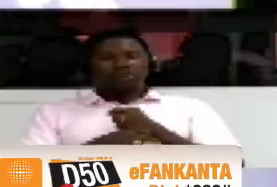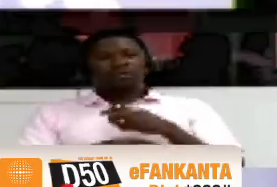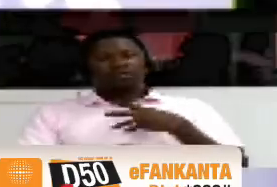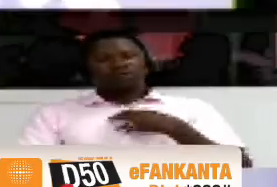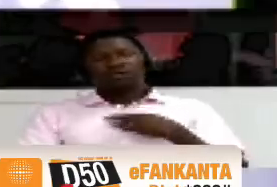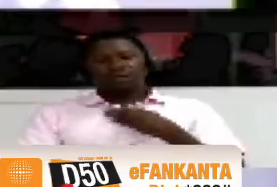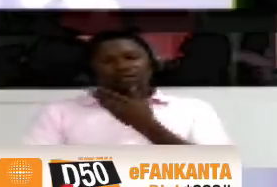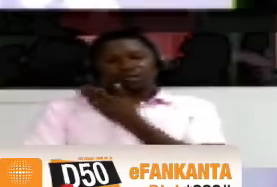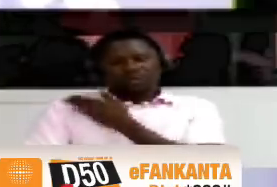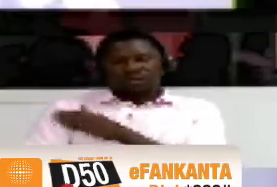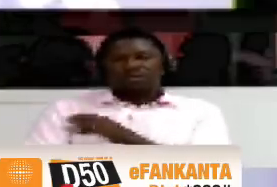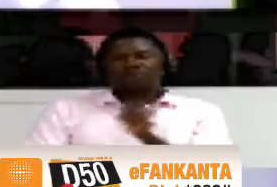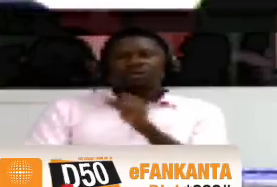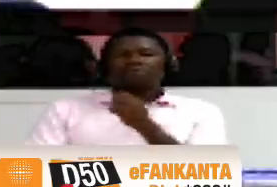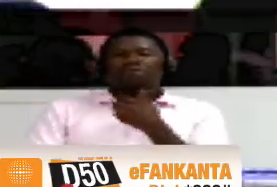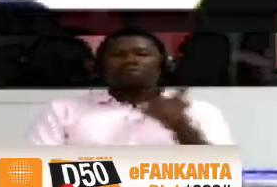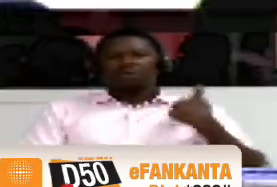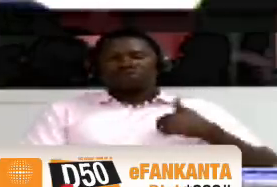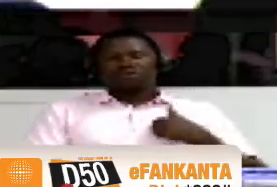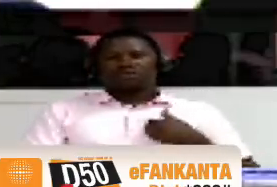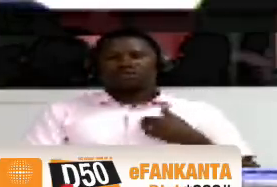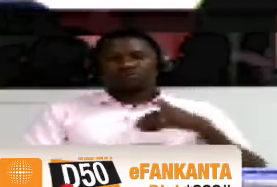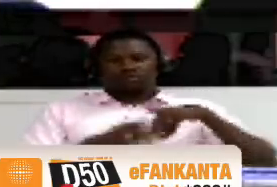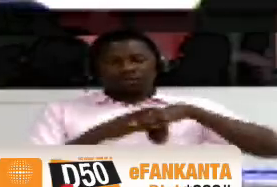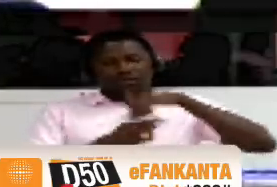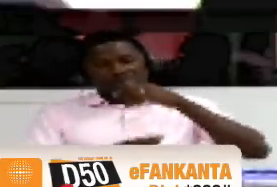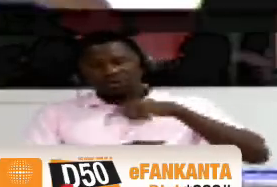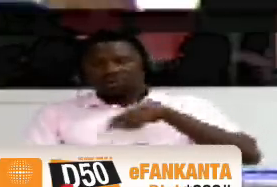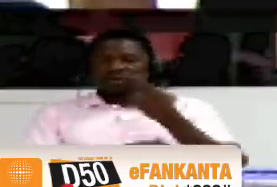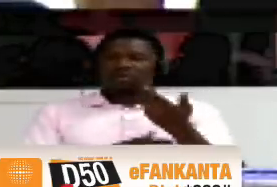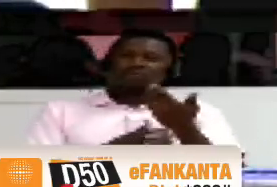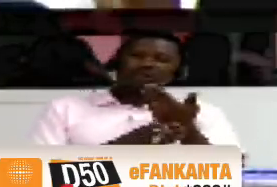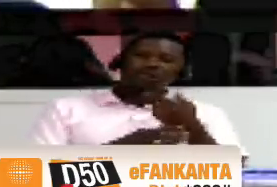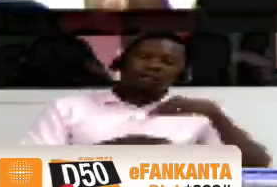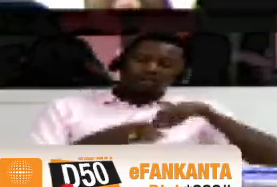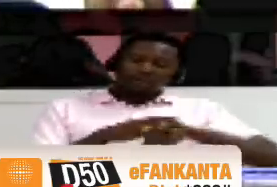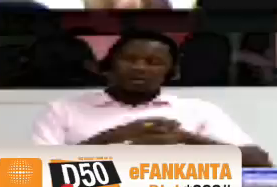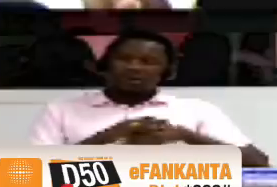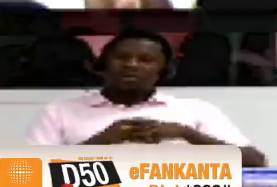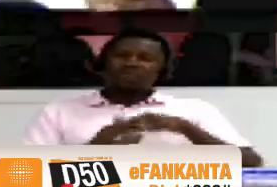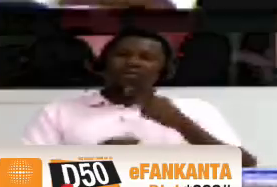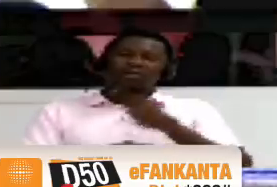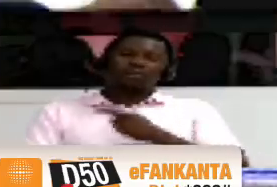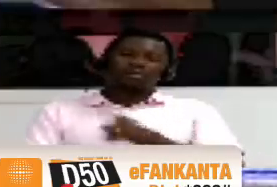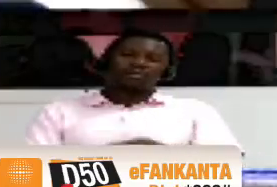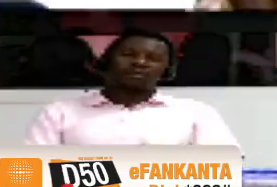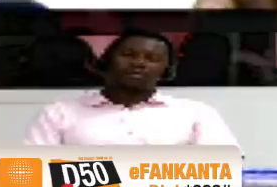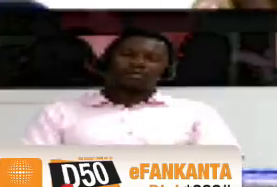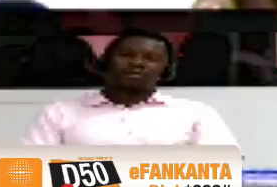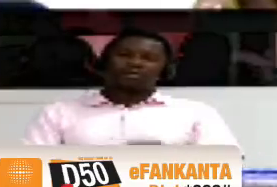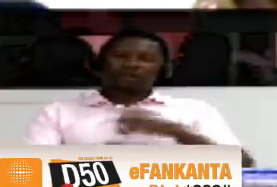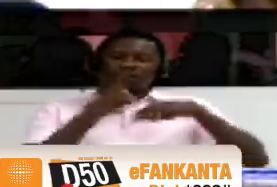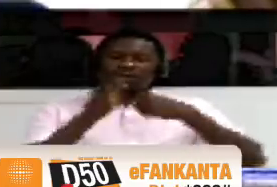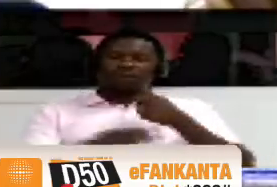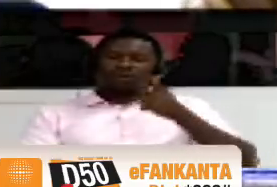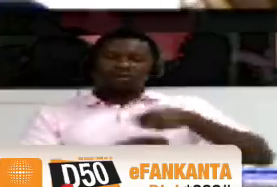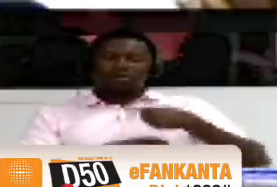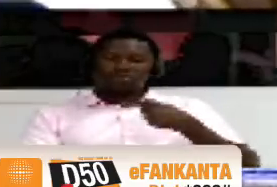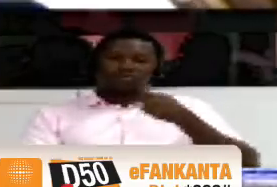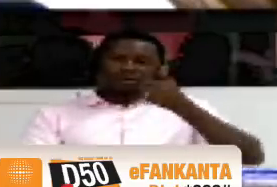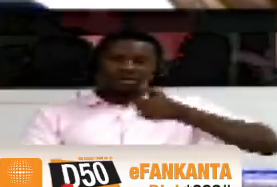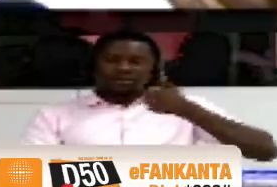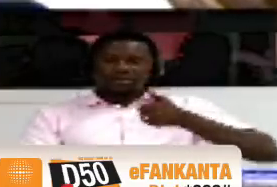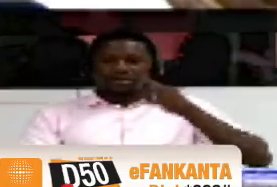other people within and outside the Gambia. So after about 16 days, you were eventually